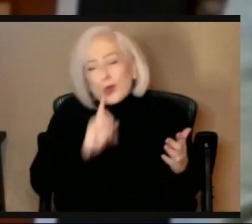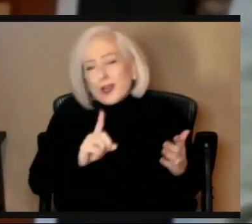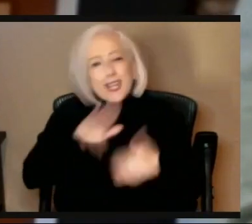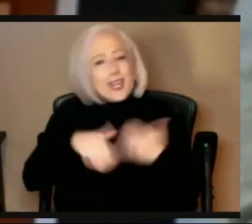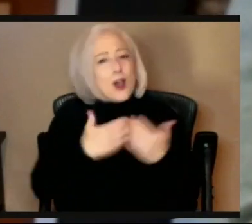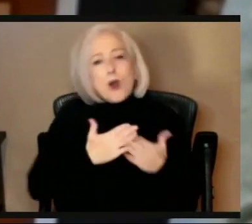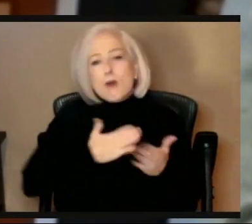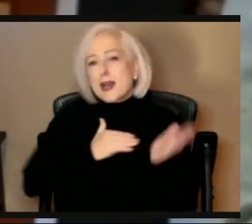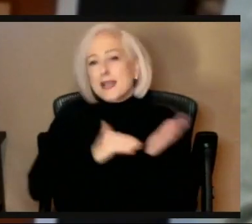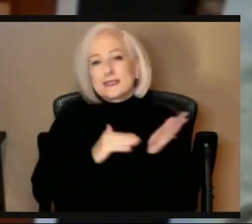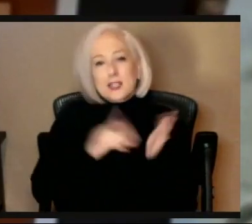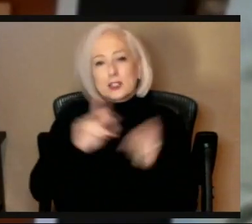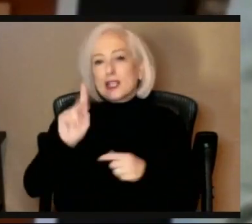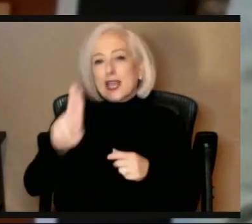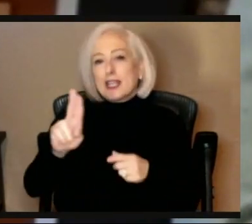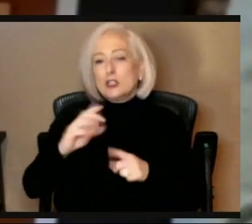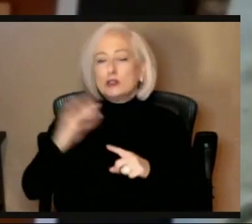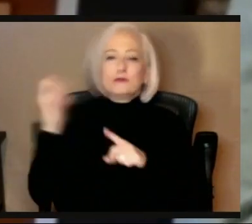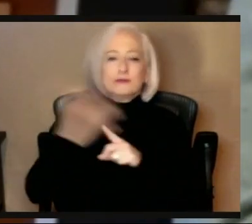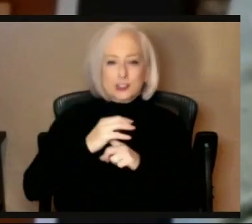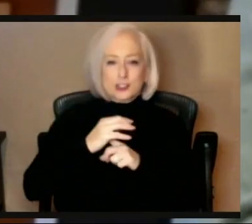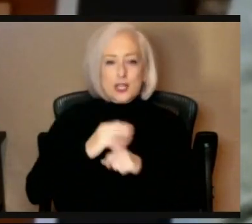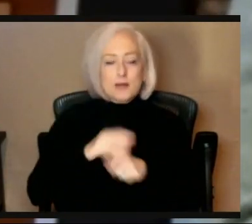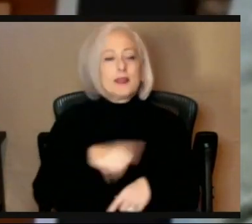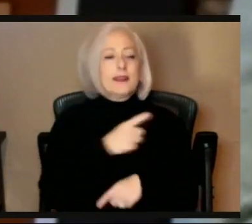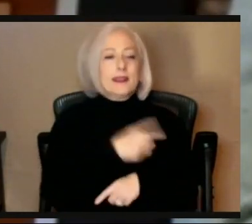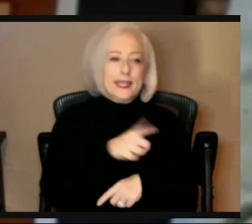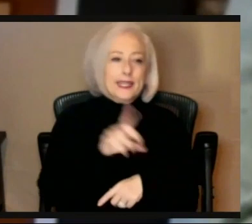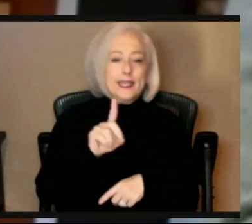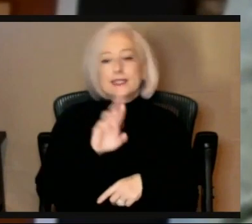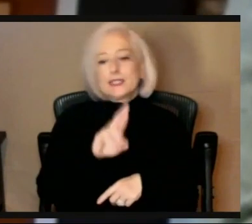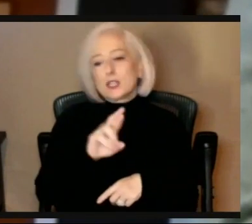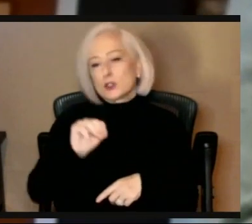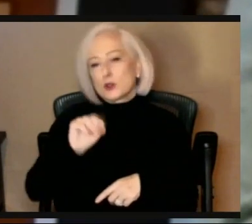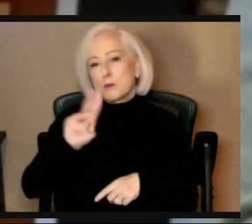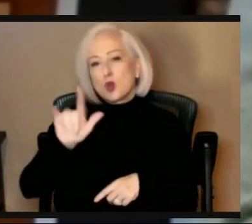Med were aces. He and Dr. Tadros and Dr. Milback,